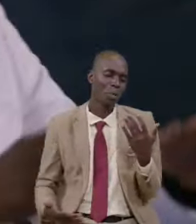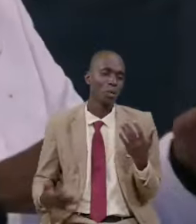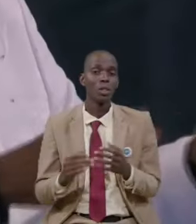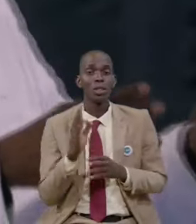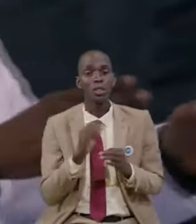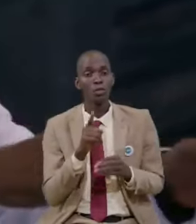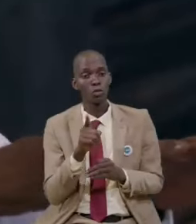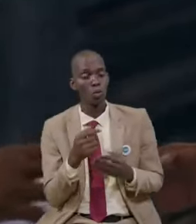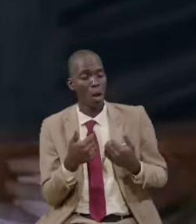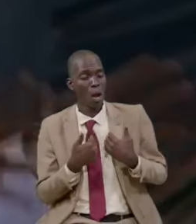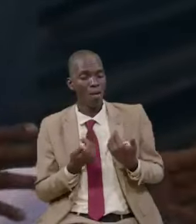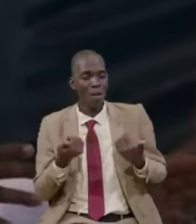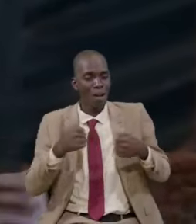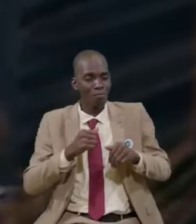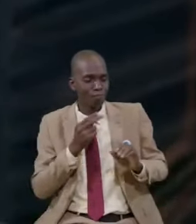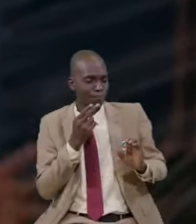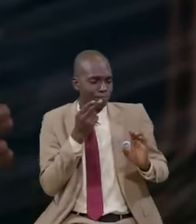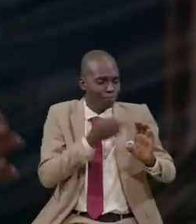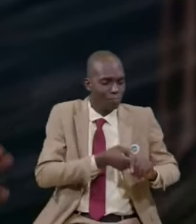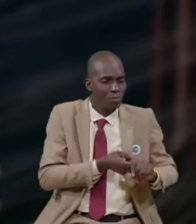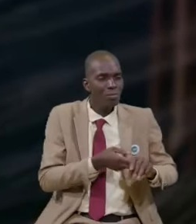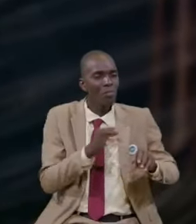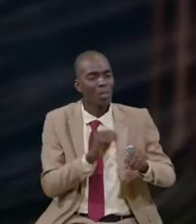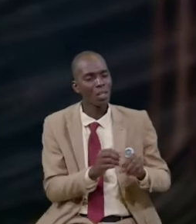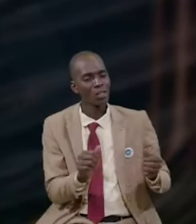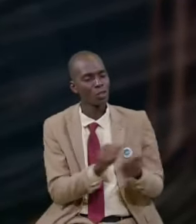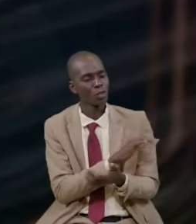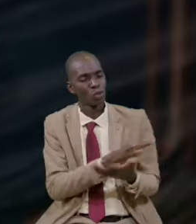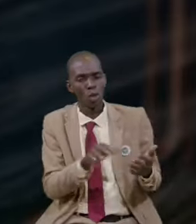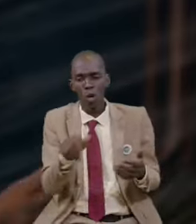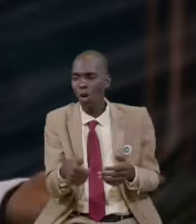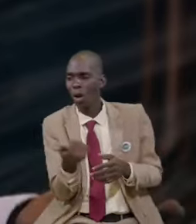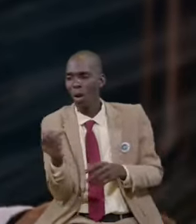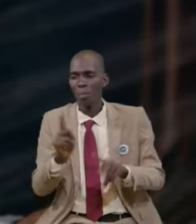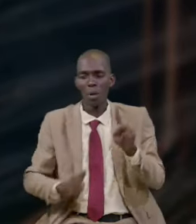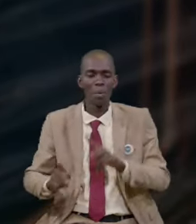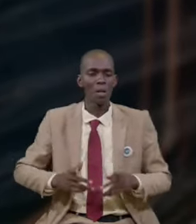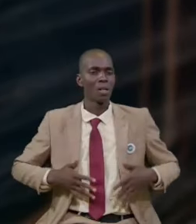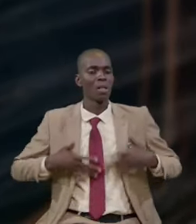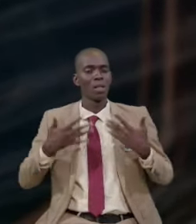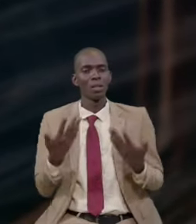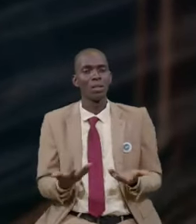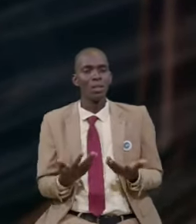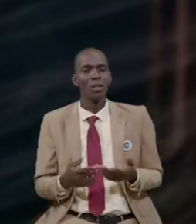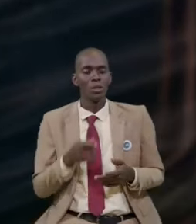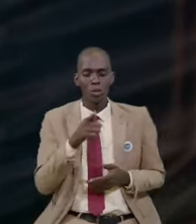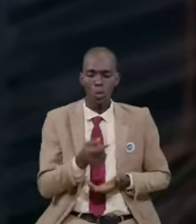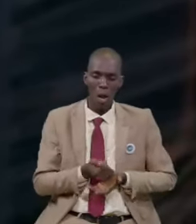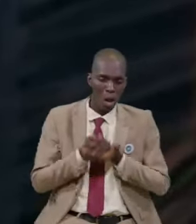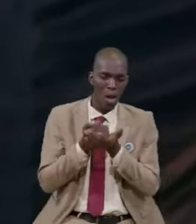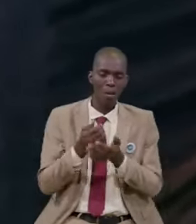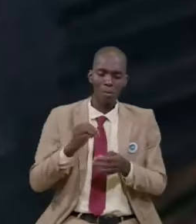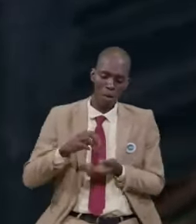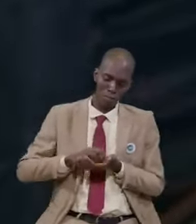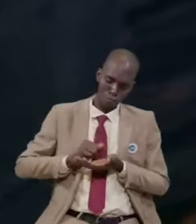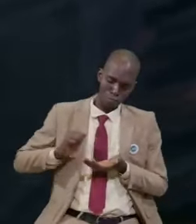the destruction of other people's lives, in the abortion being committed, your hands are